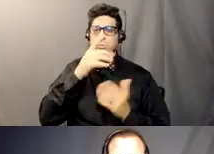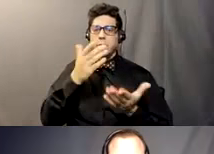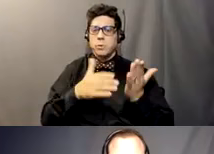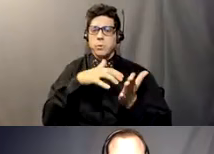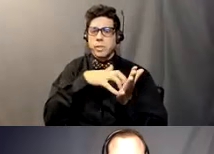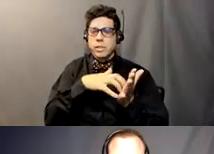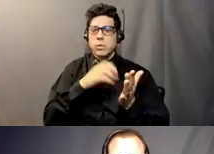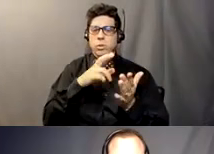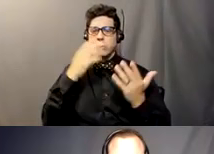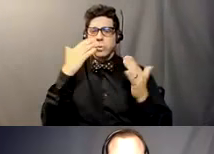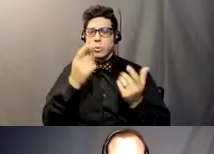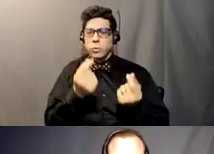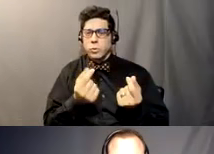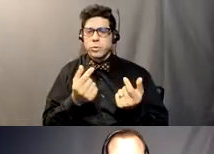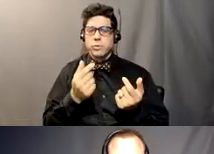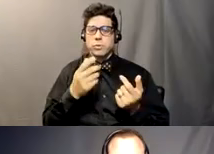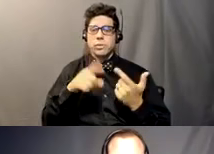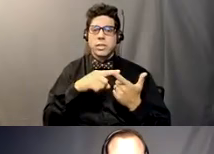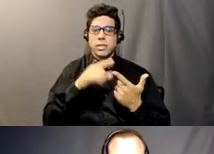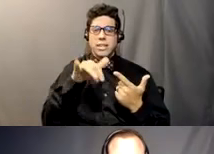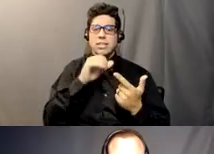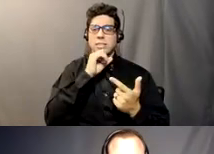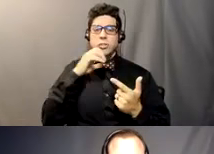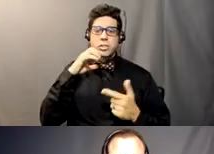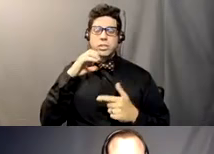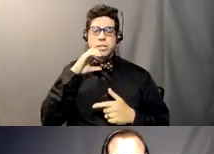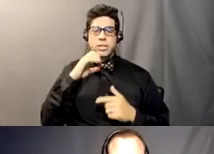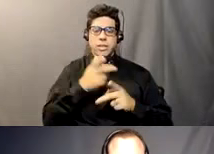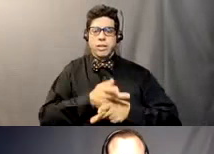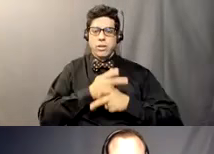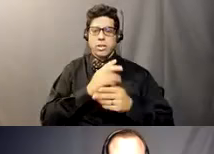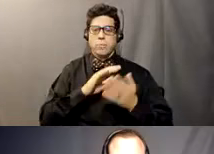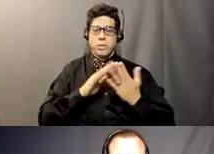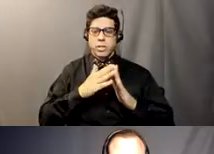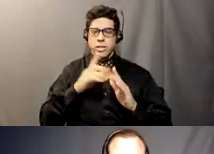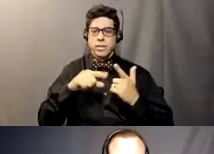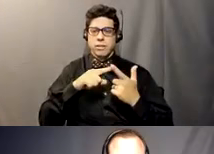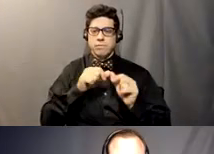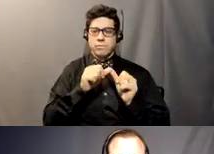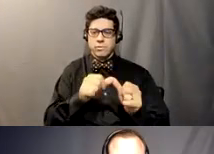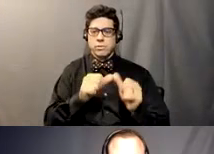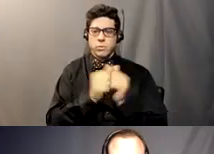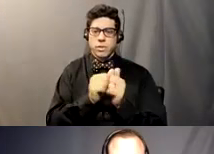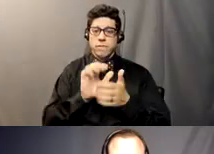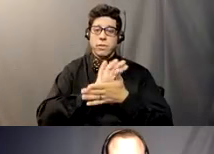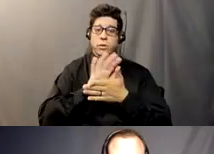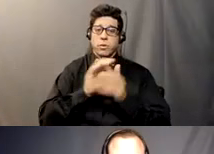to the senior care community, and then of course continue with the video campaigns with the